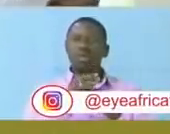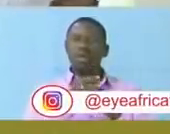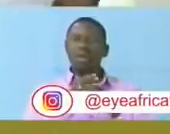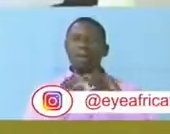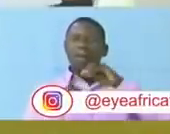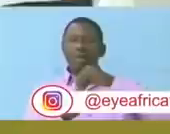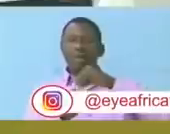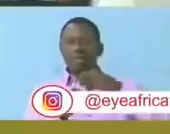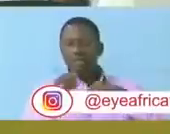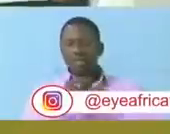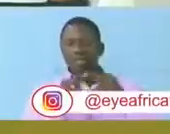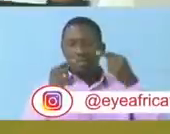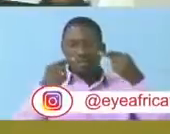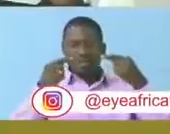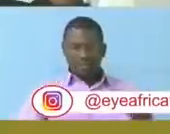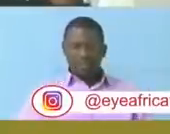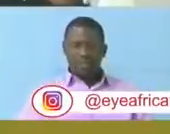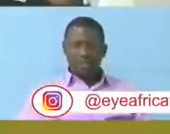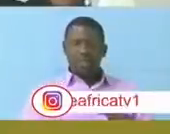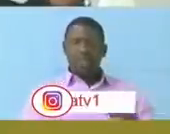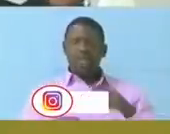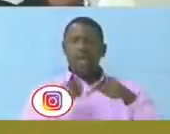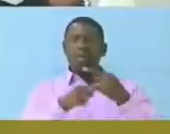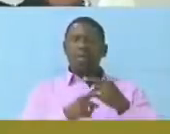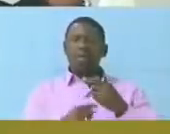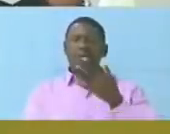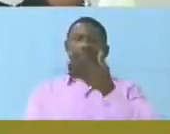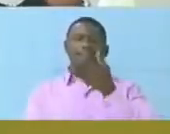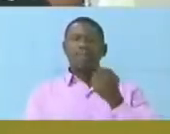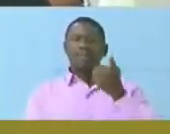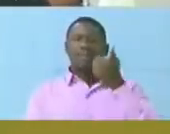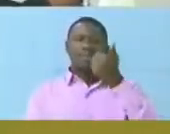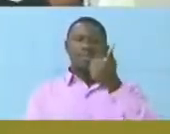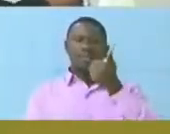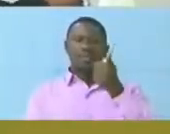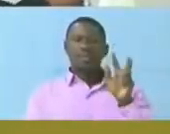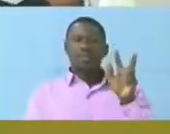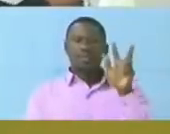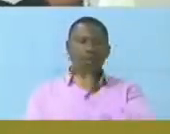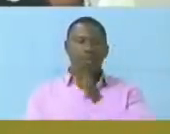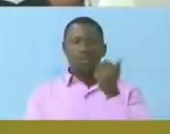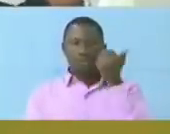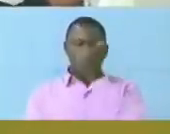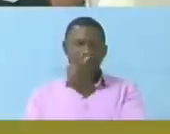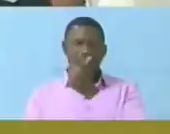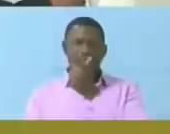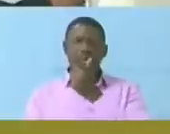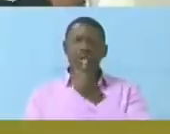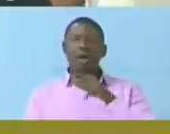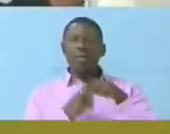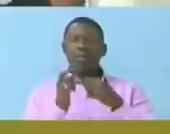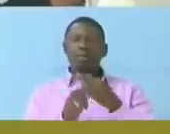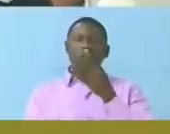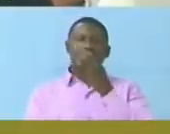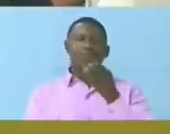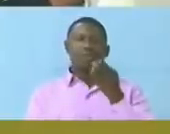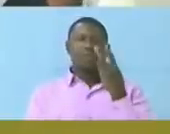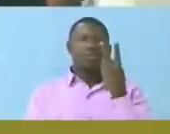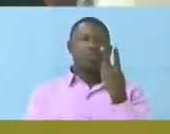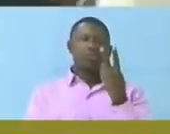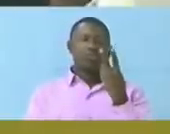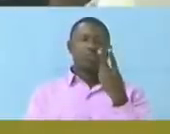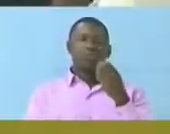in the press statement is that about 56 West Africans comprising about 42 Ghanaians, 10 Nigerians,